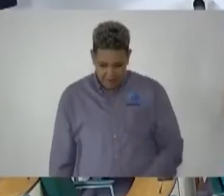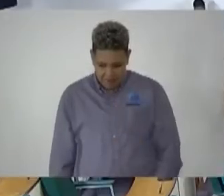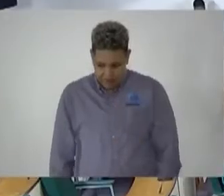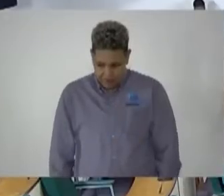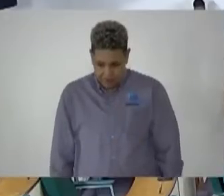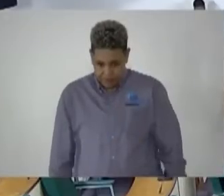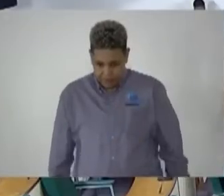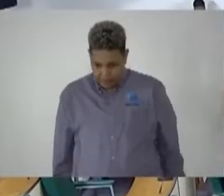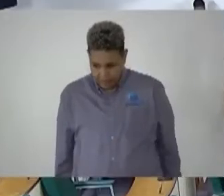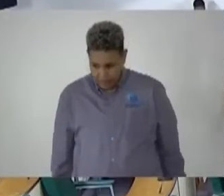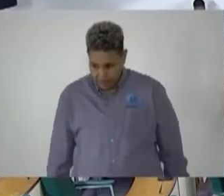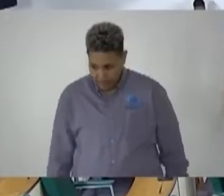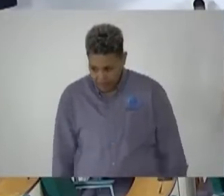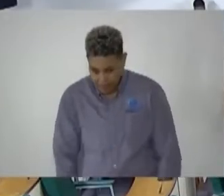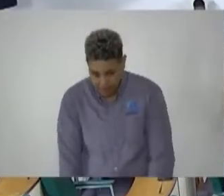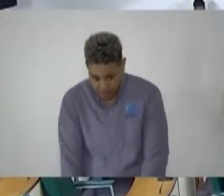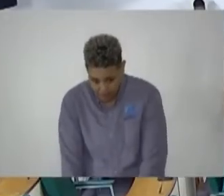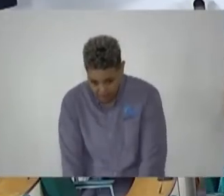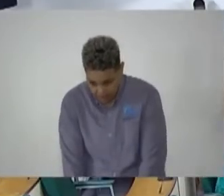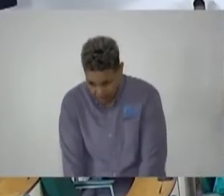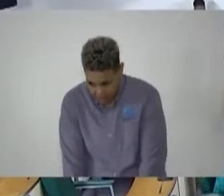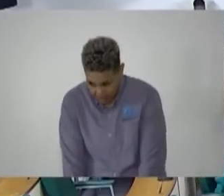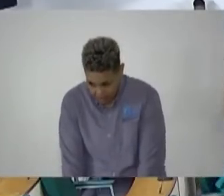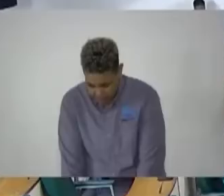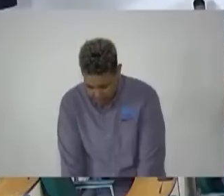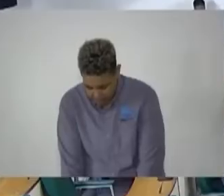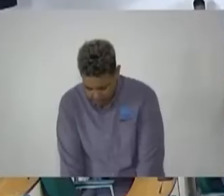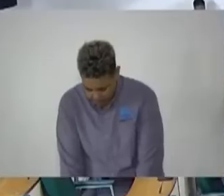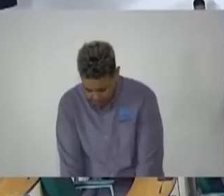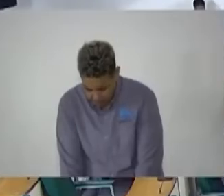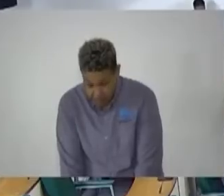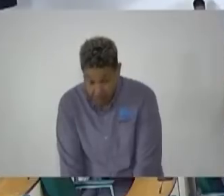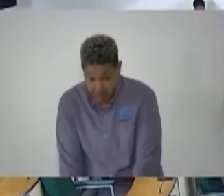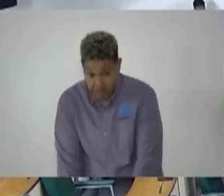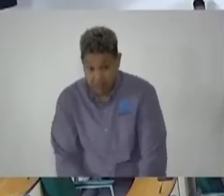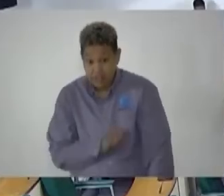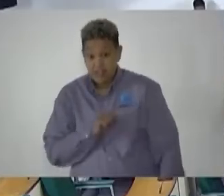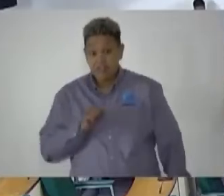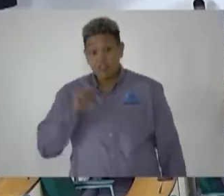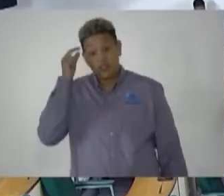Thank you very much. Anybody else? Senator Golden Campbell.